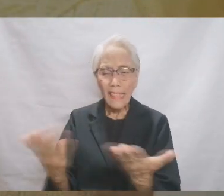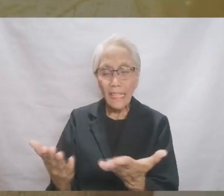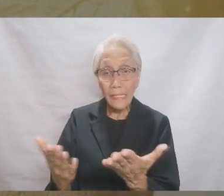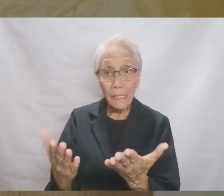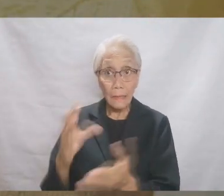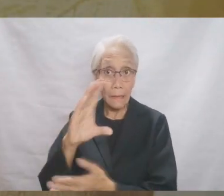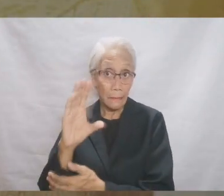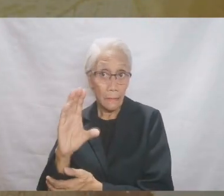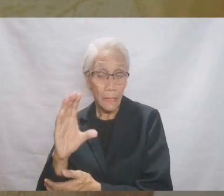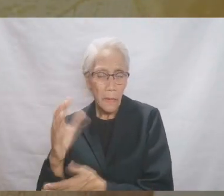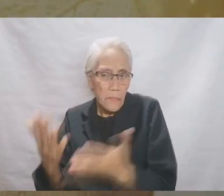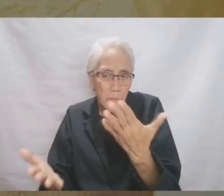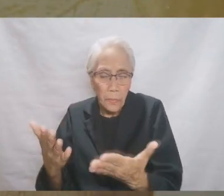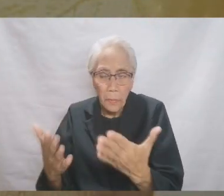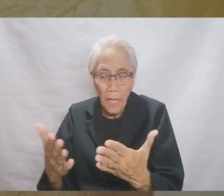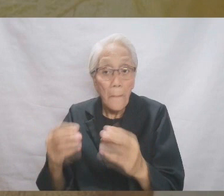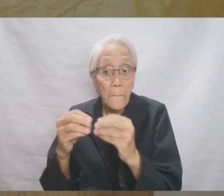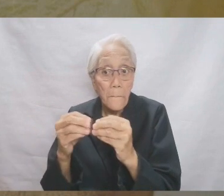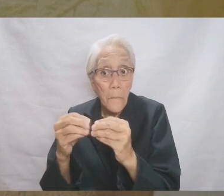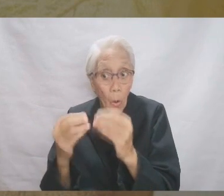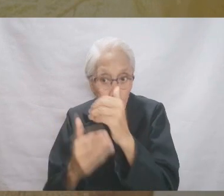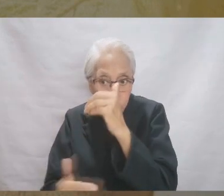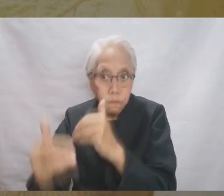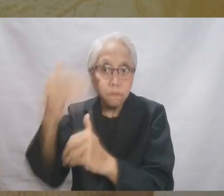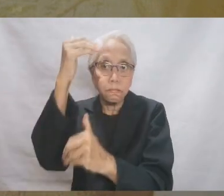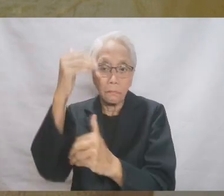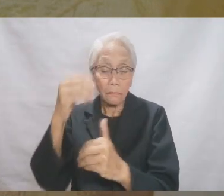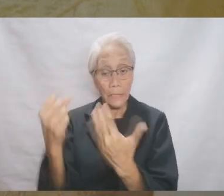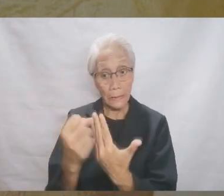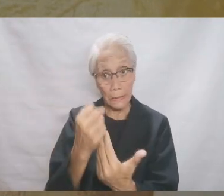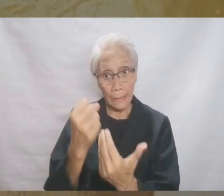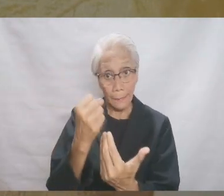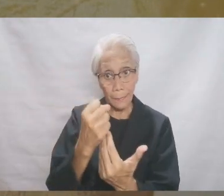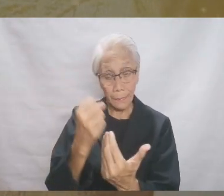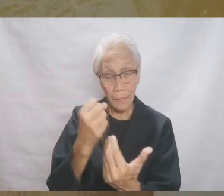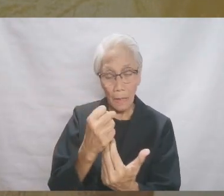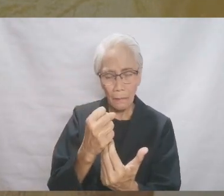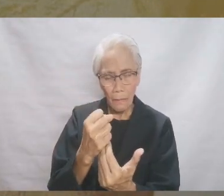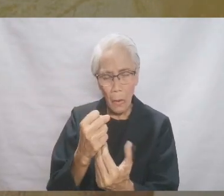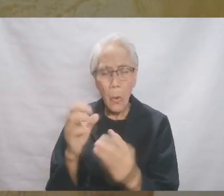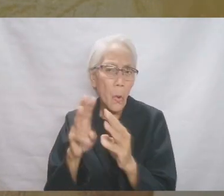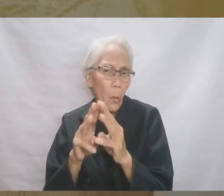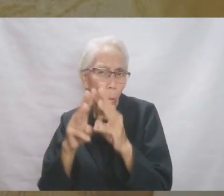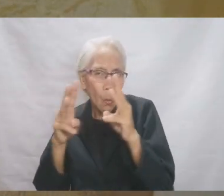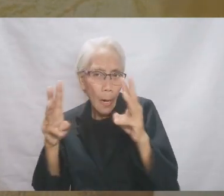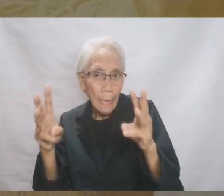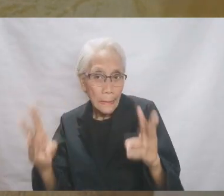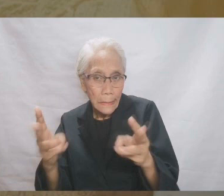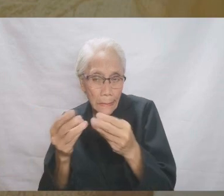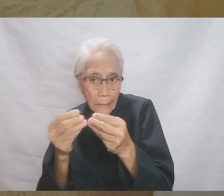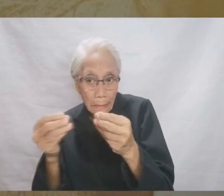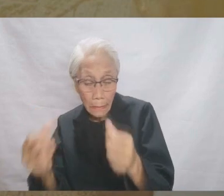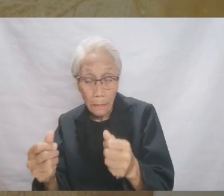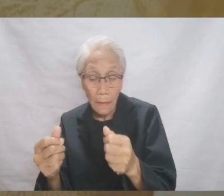charisms, whether they be more outstanding or the more simple and widely diffused, are